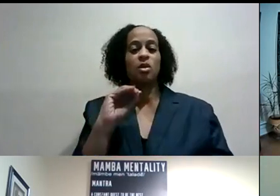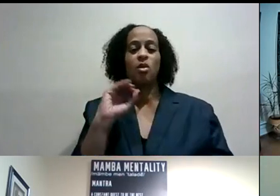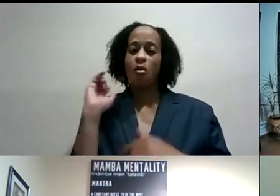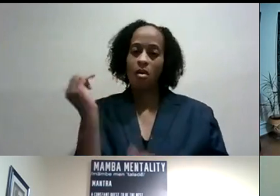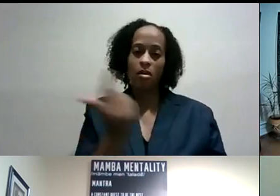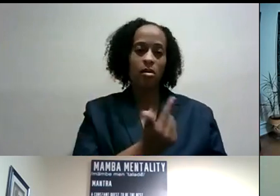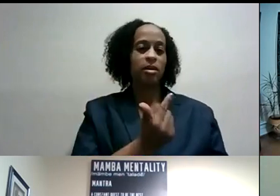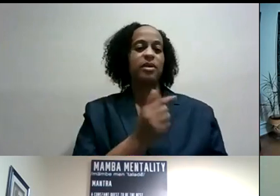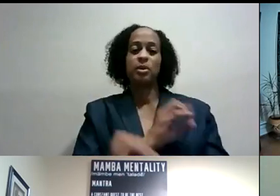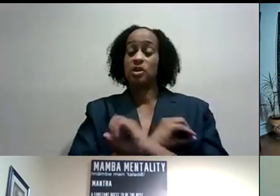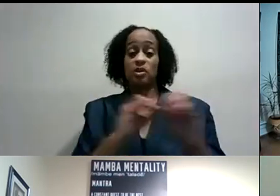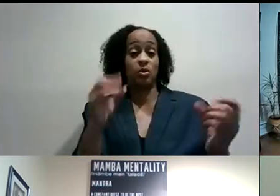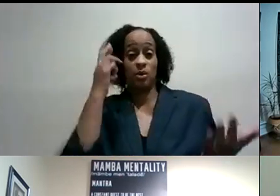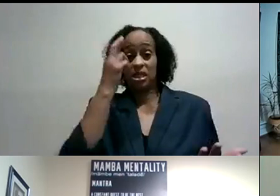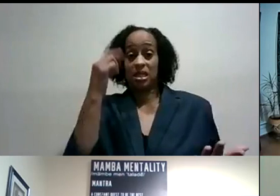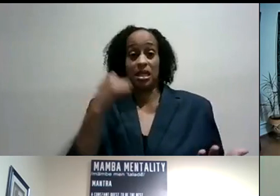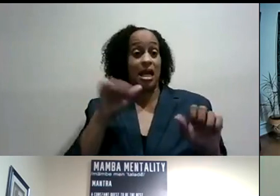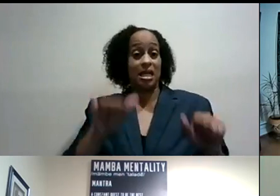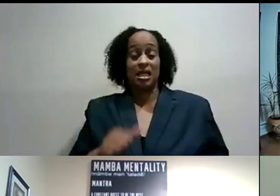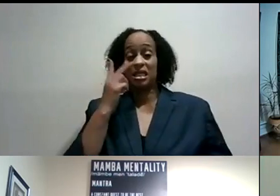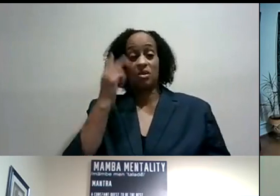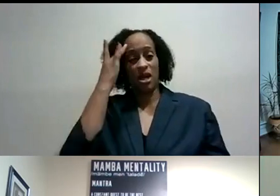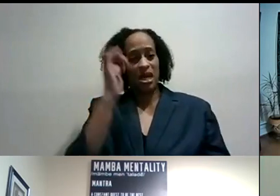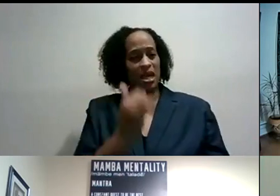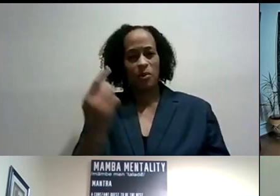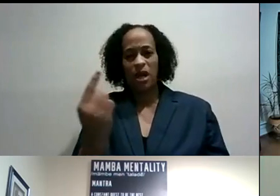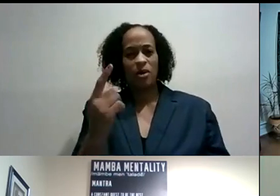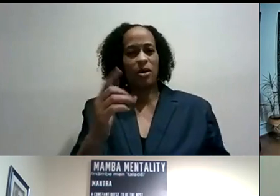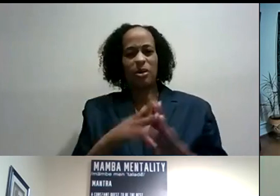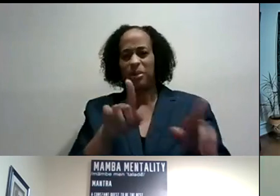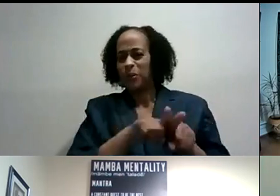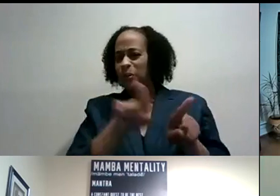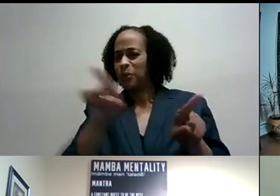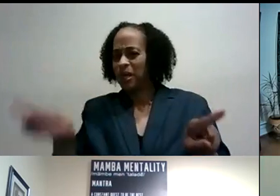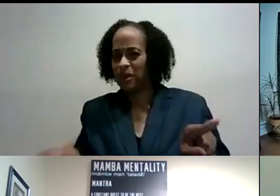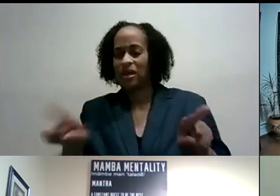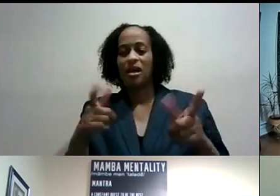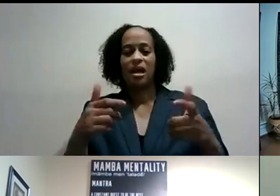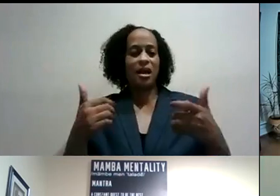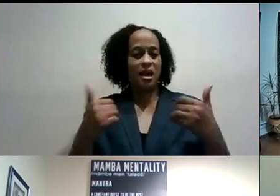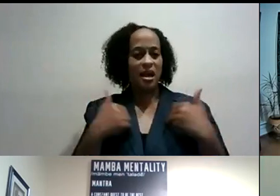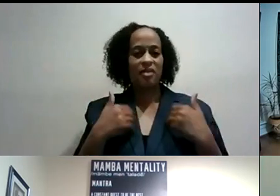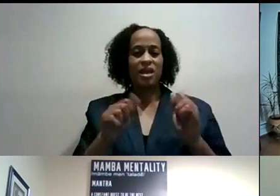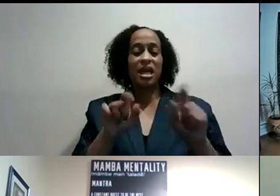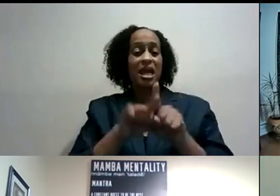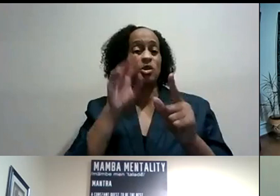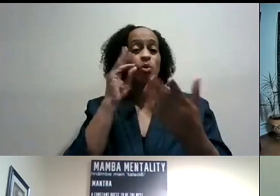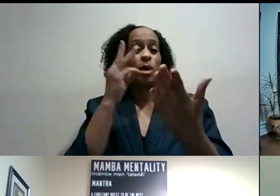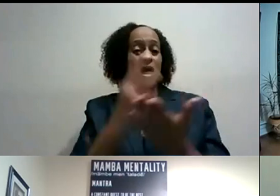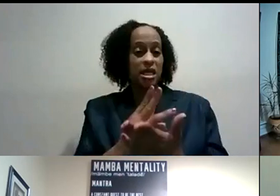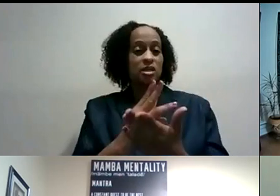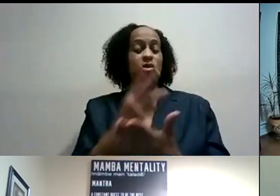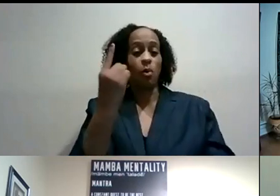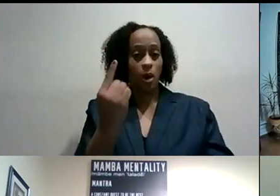there was no reason that I could see why anyone would be wayward in having as a witness the one who